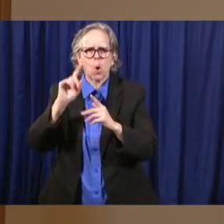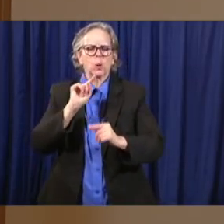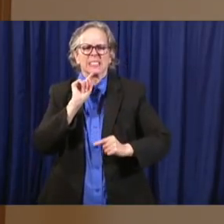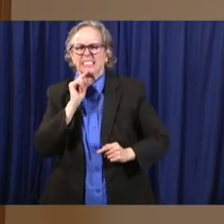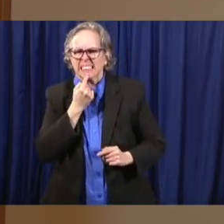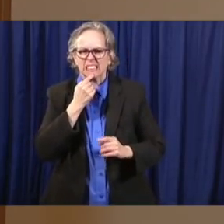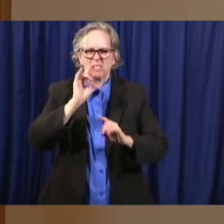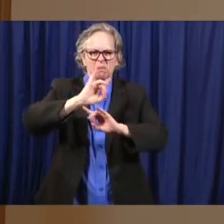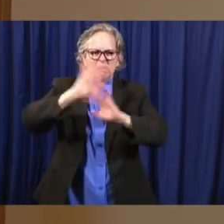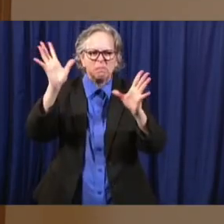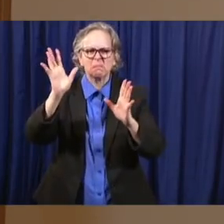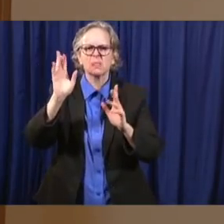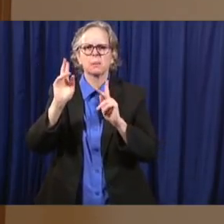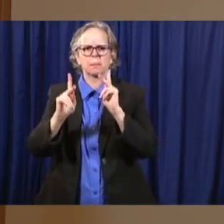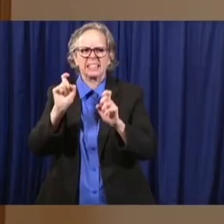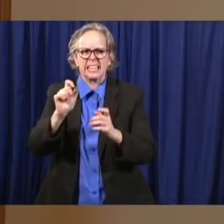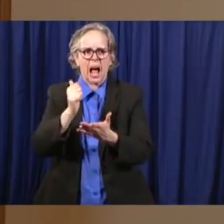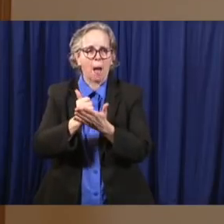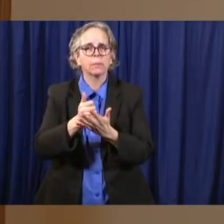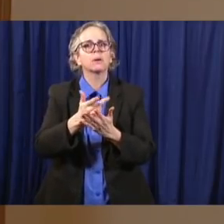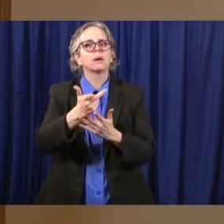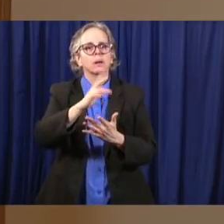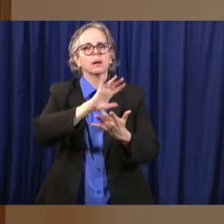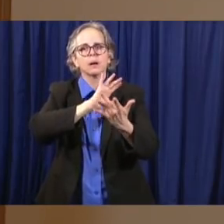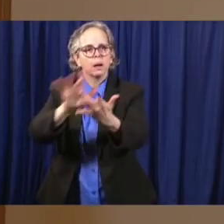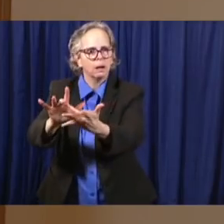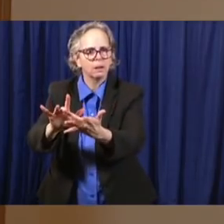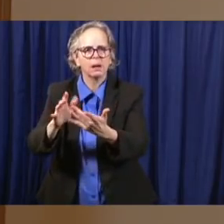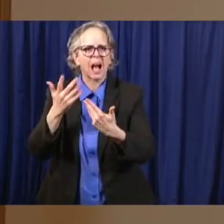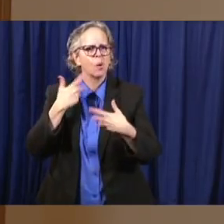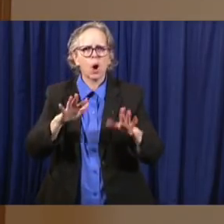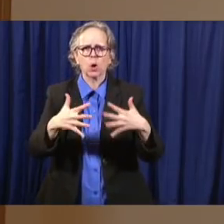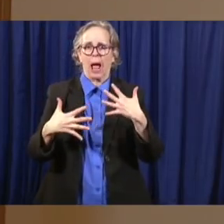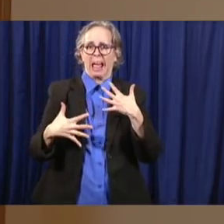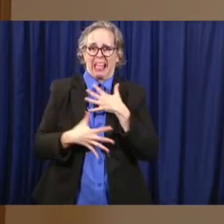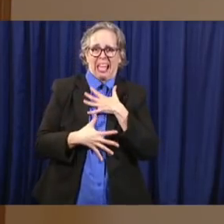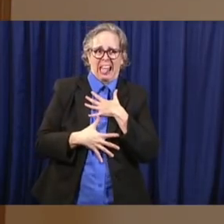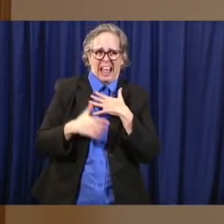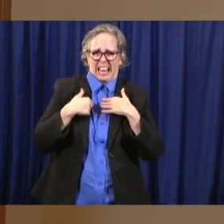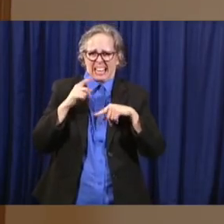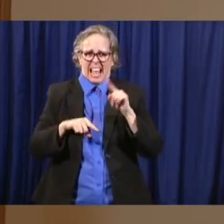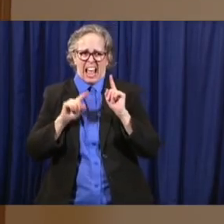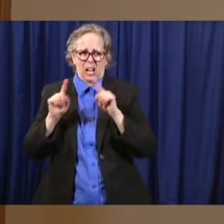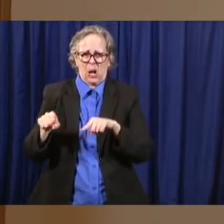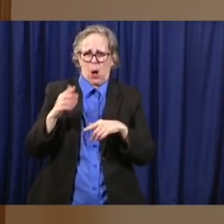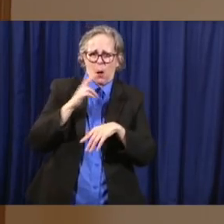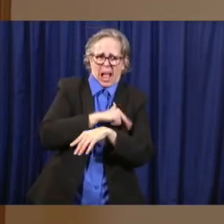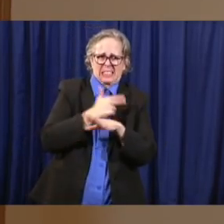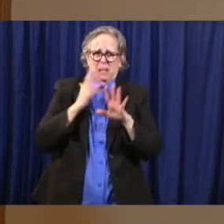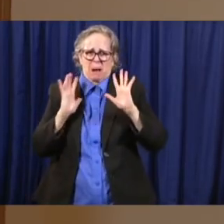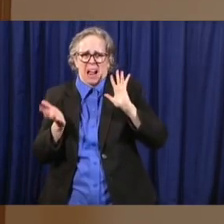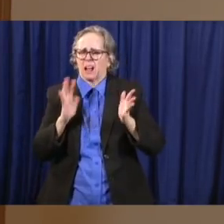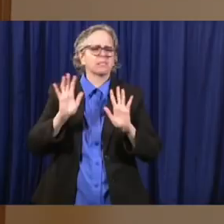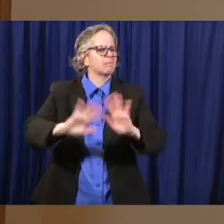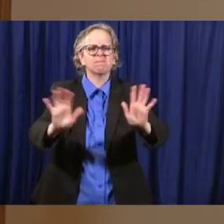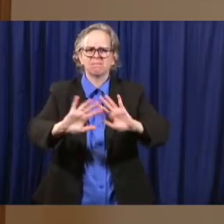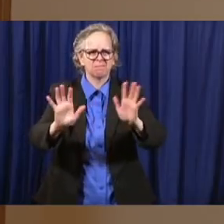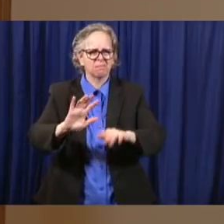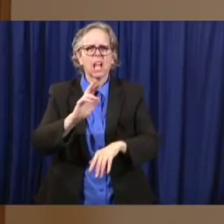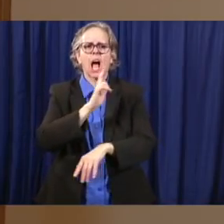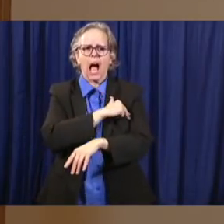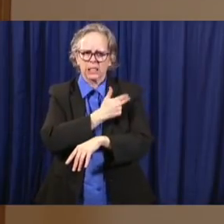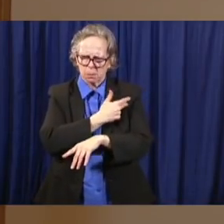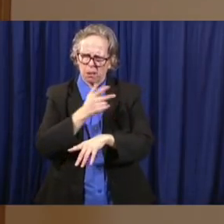really important. I don't want you to be afraid to go. Our hospitals are working tirelessly. They've set up ways so that people